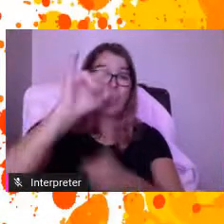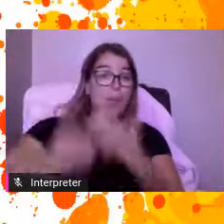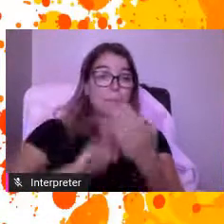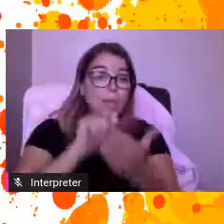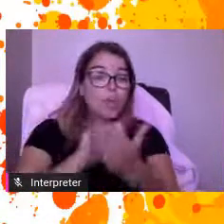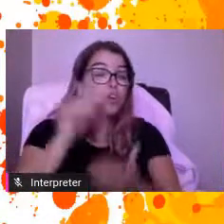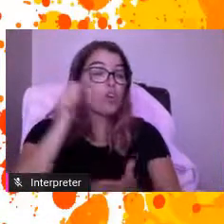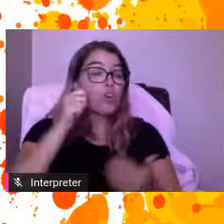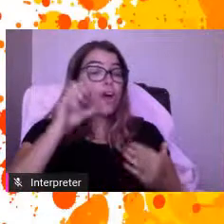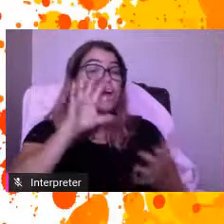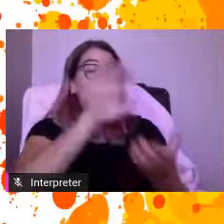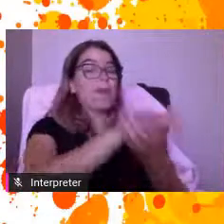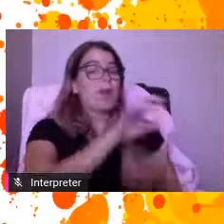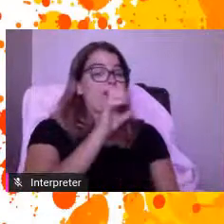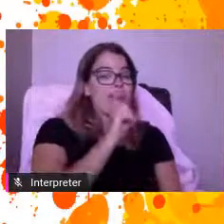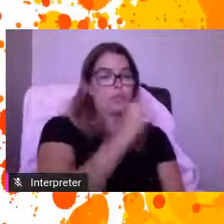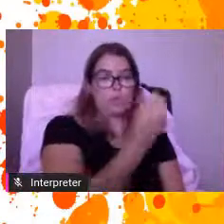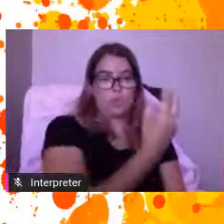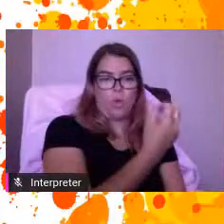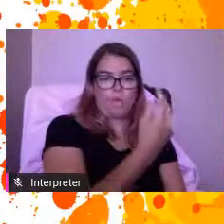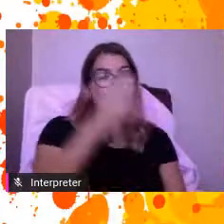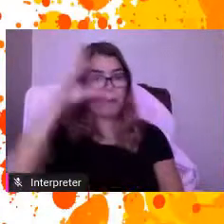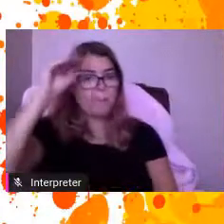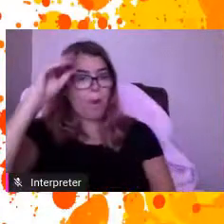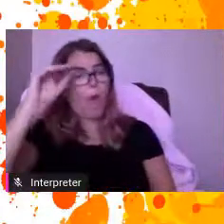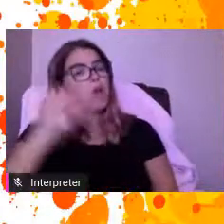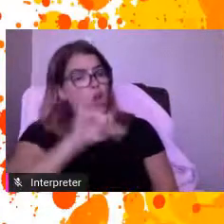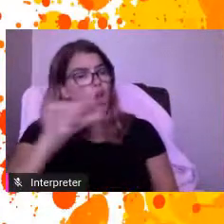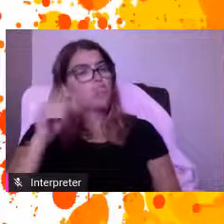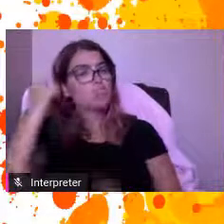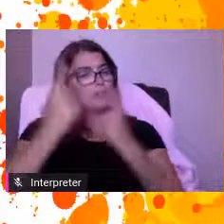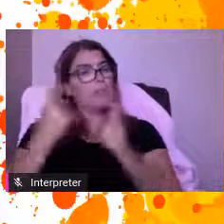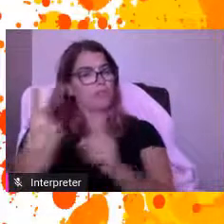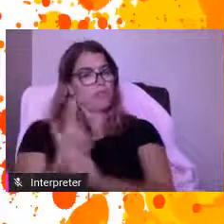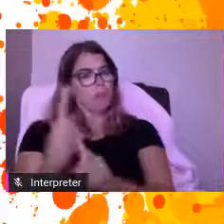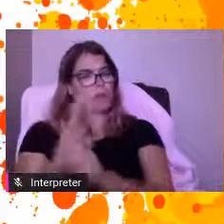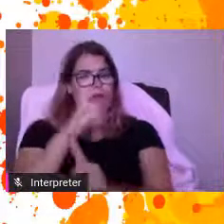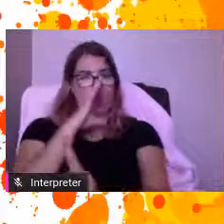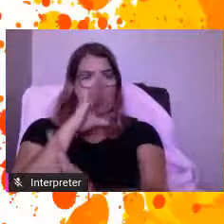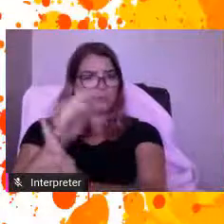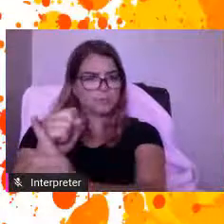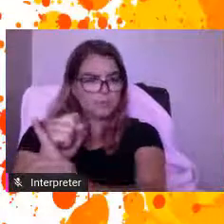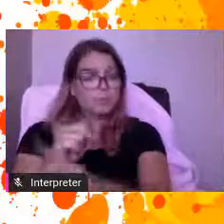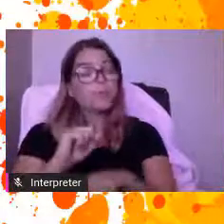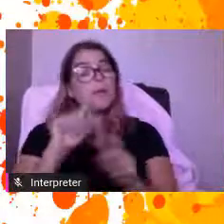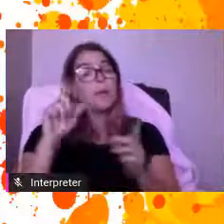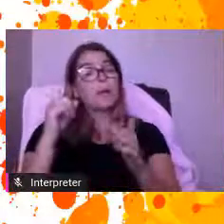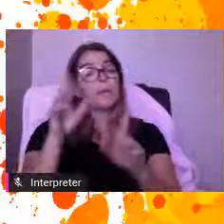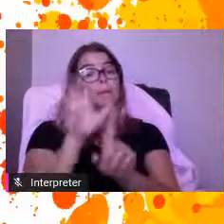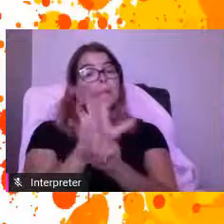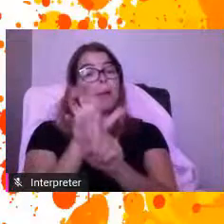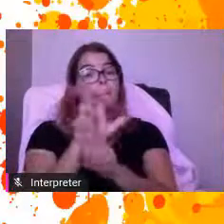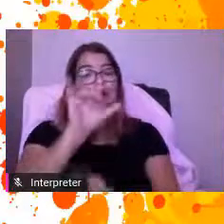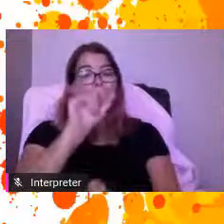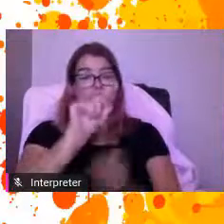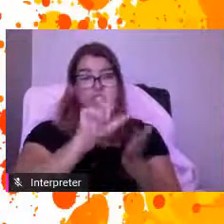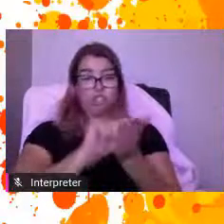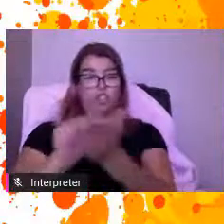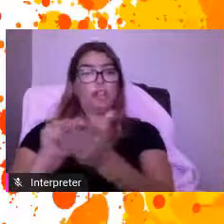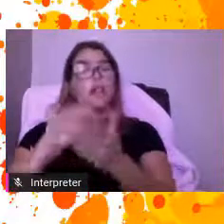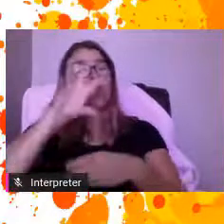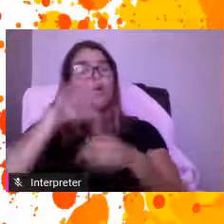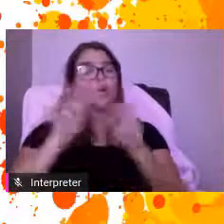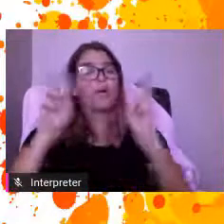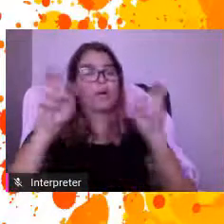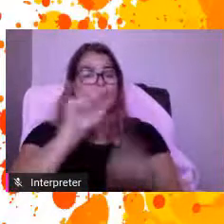age 12, boys were also considered acceptable objects of desire. Popular literature of the time, including the Tale of Genji, where